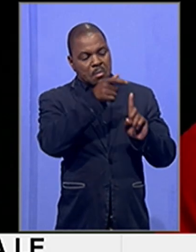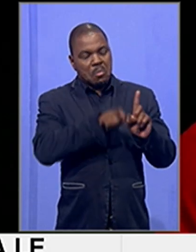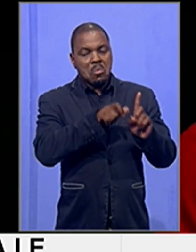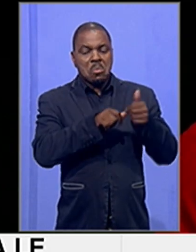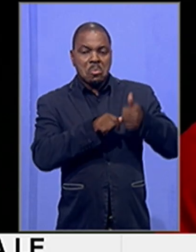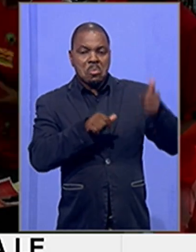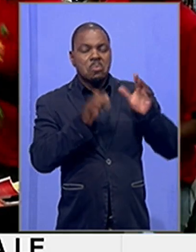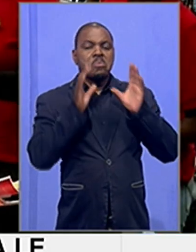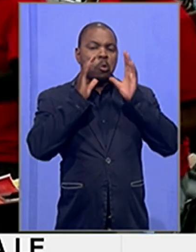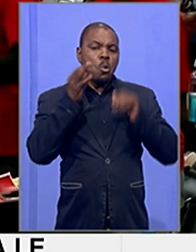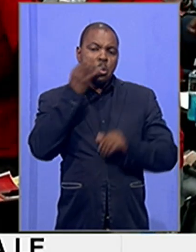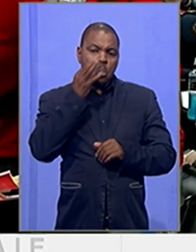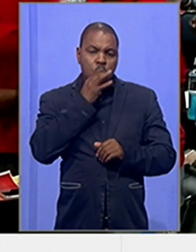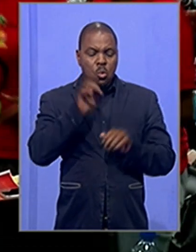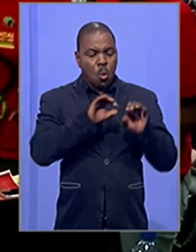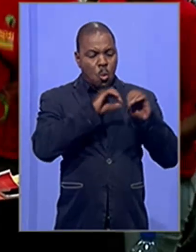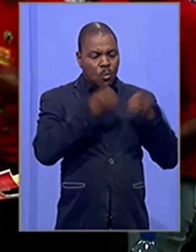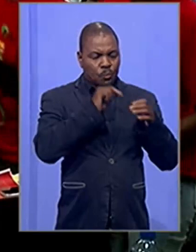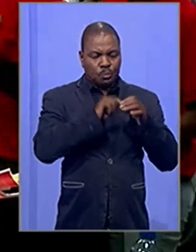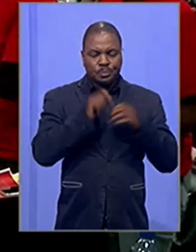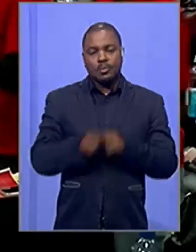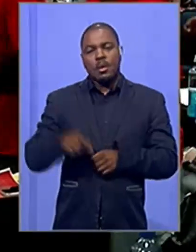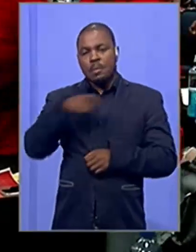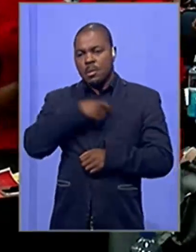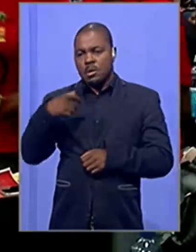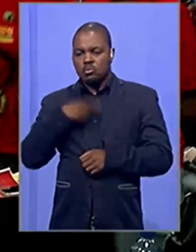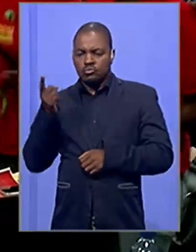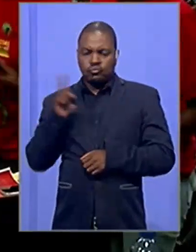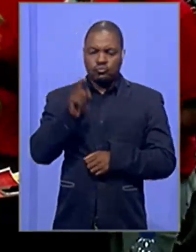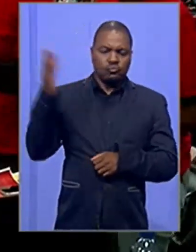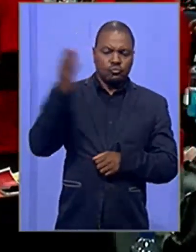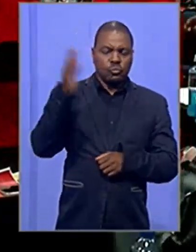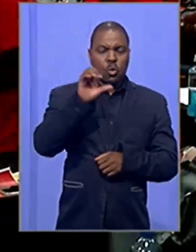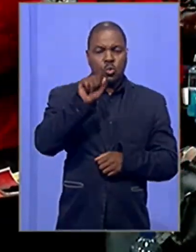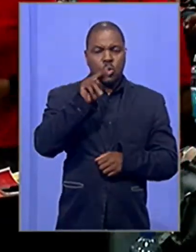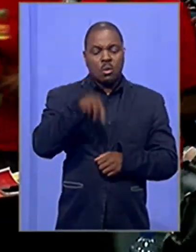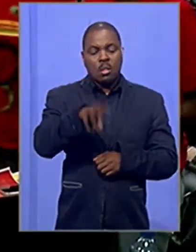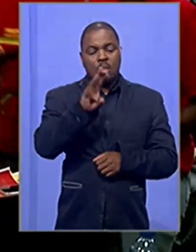ya gore mokgatlo wa gabo o tlo šitiša polelo ya mopresidente le setšhaba ka Labone.